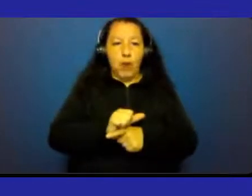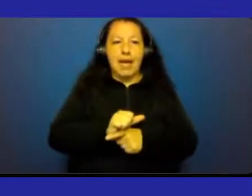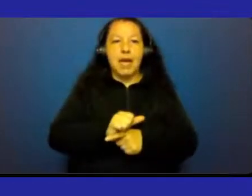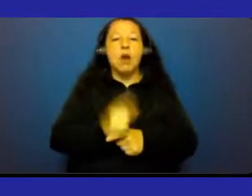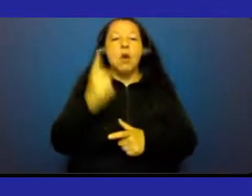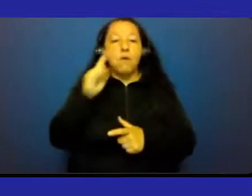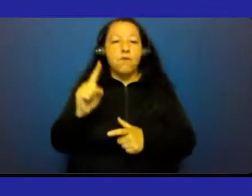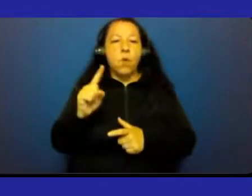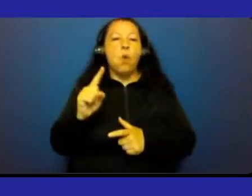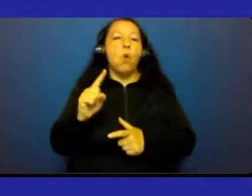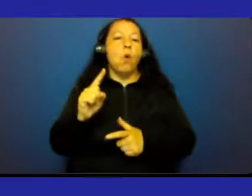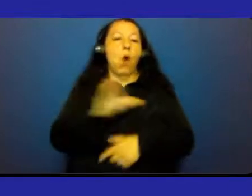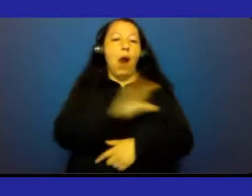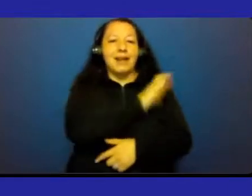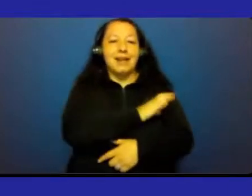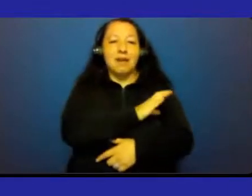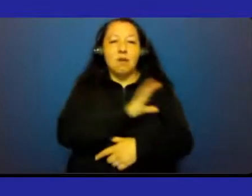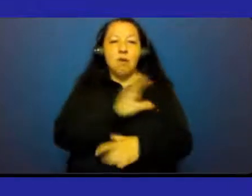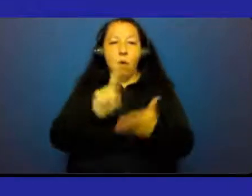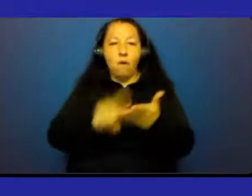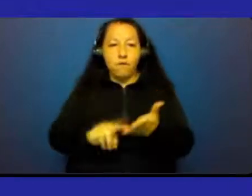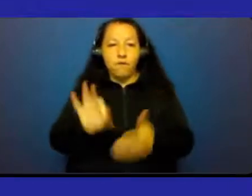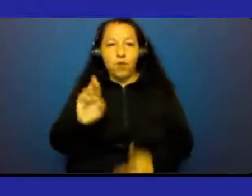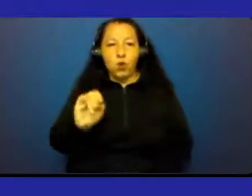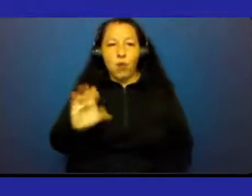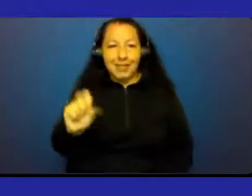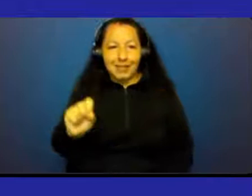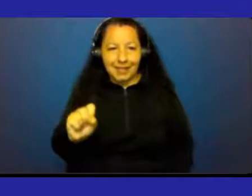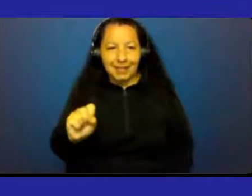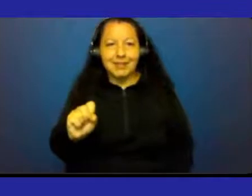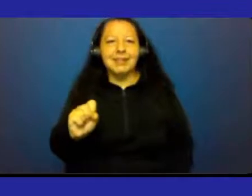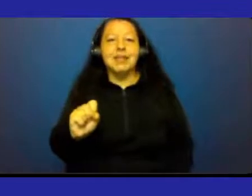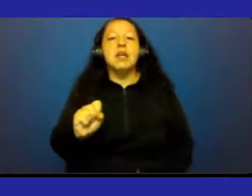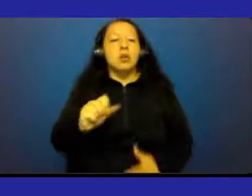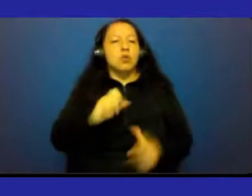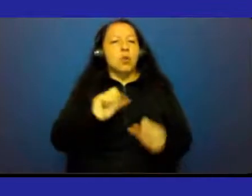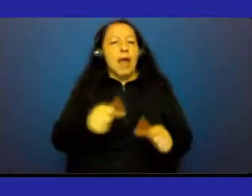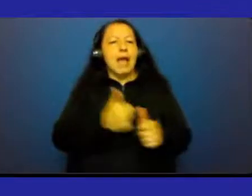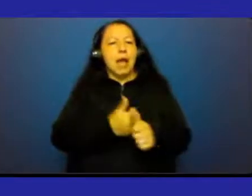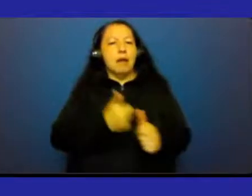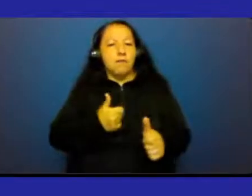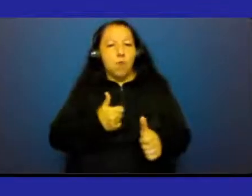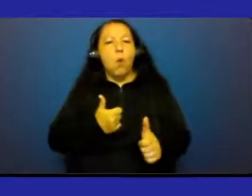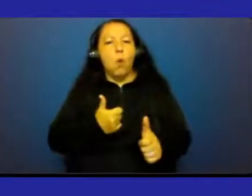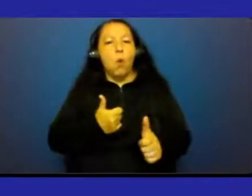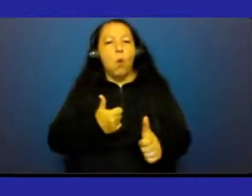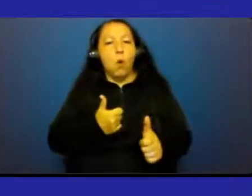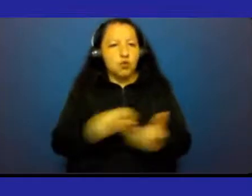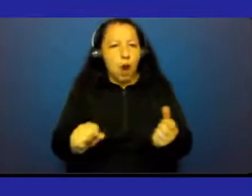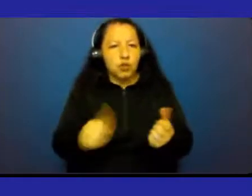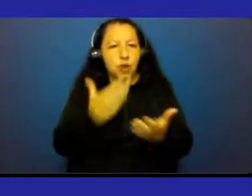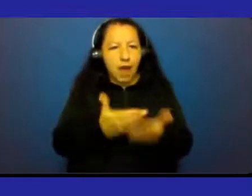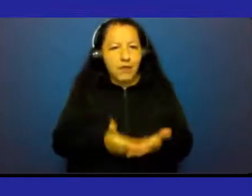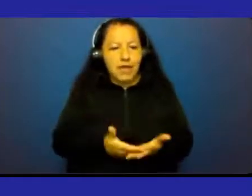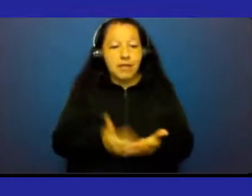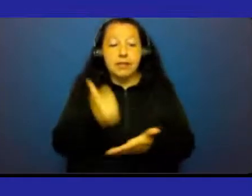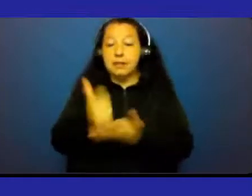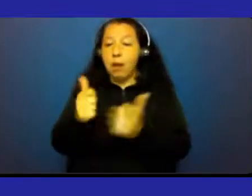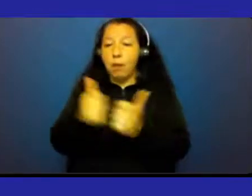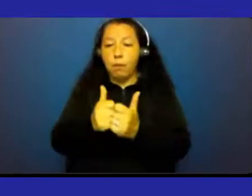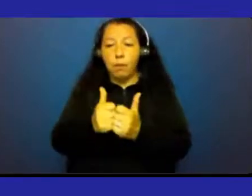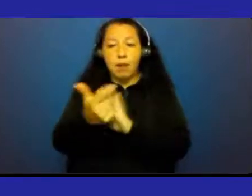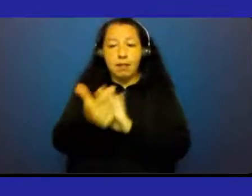to prevent the destruction of pertinent evidence, assist in legal proceedings and documents